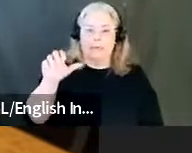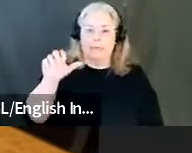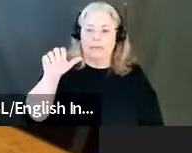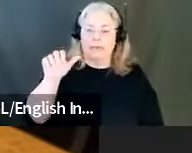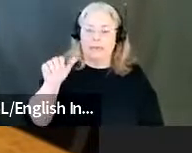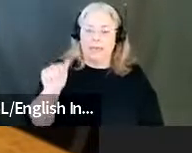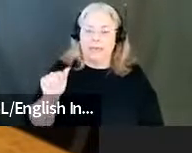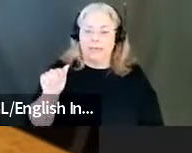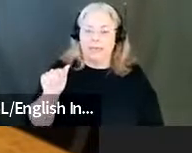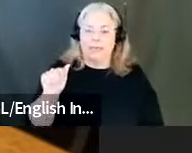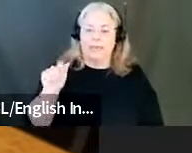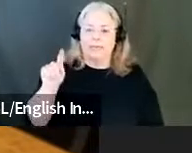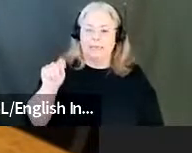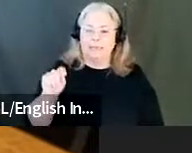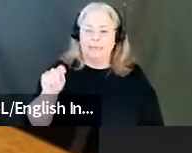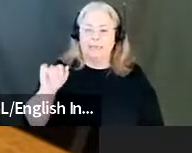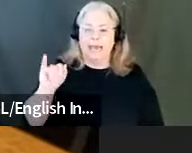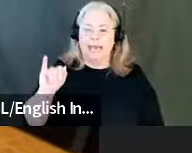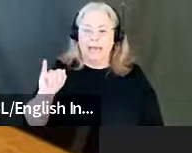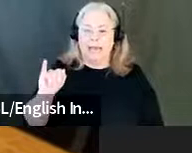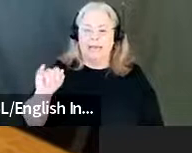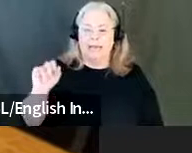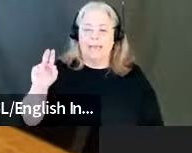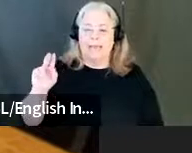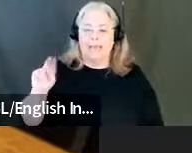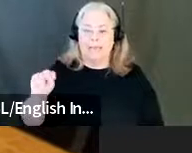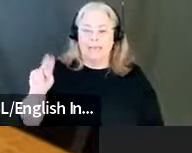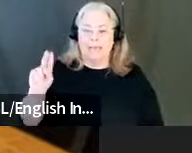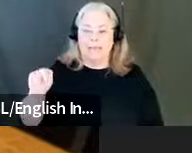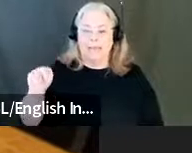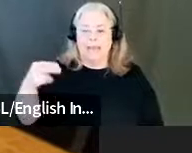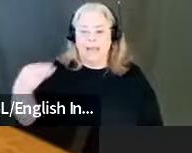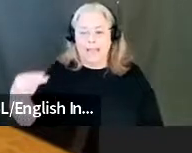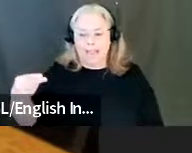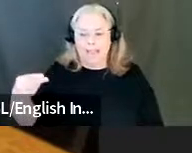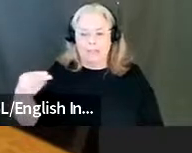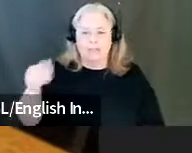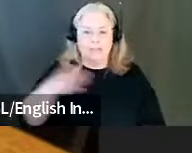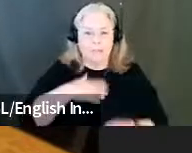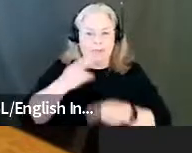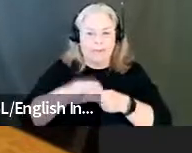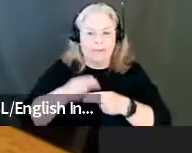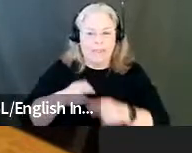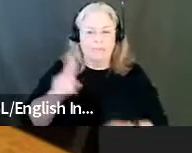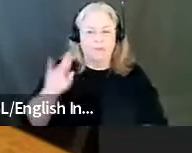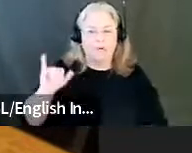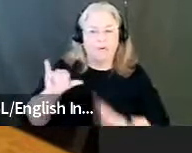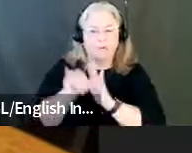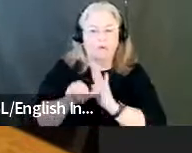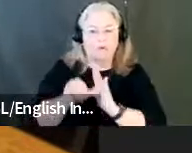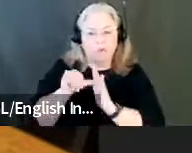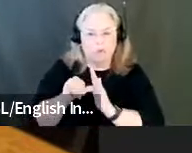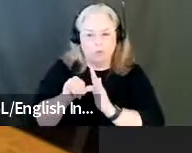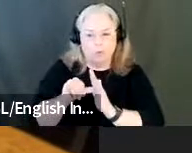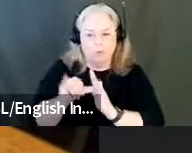ATinNH is the name of the YouTube channel. And so if you Google